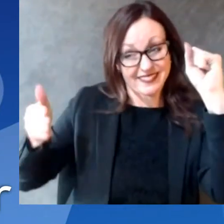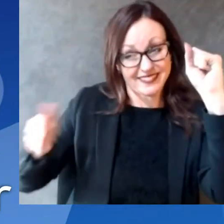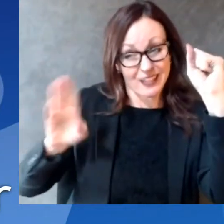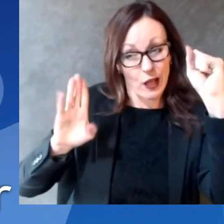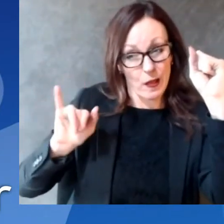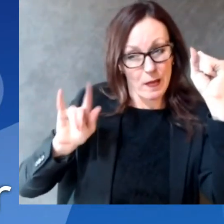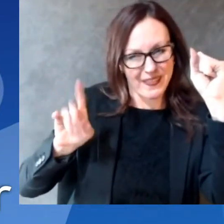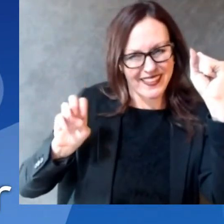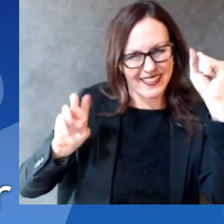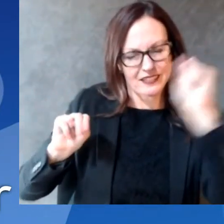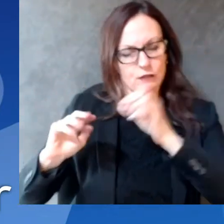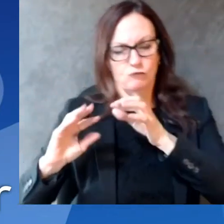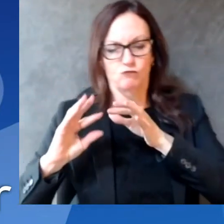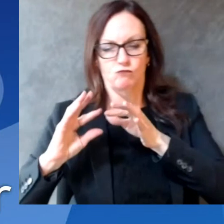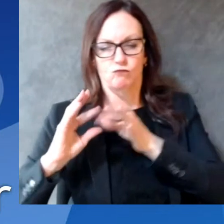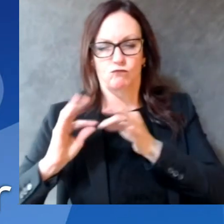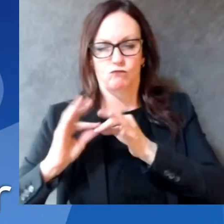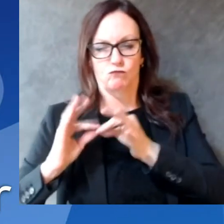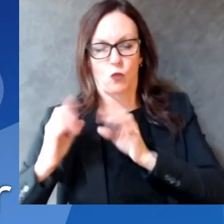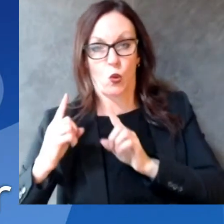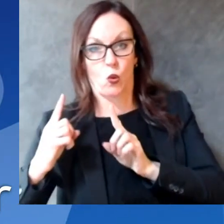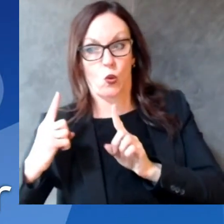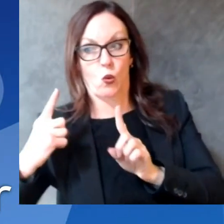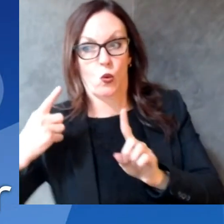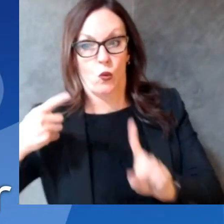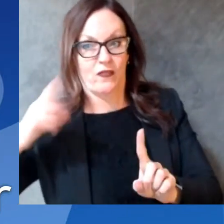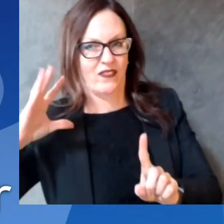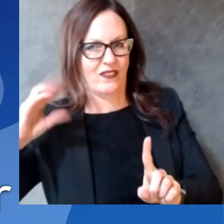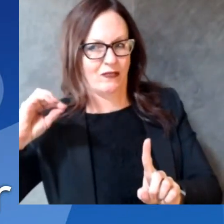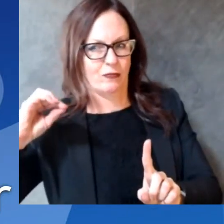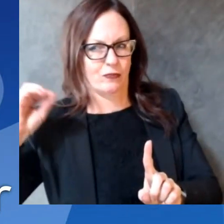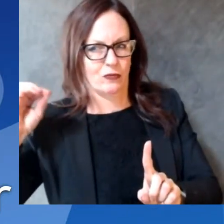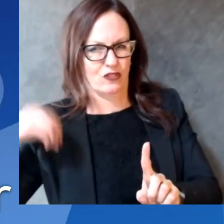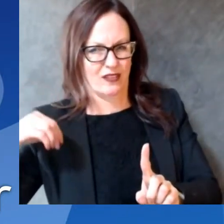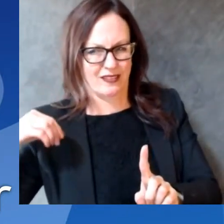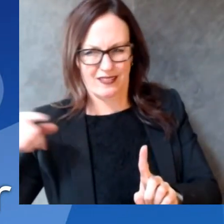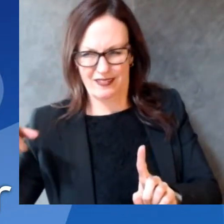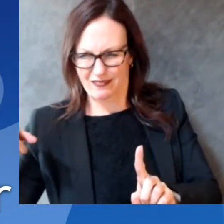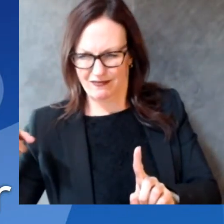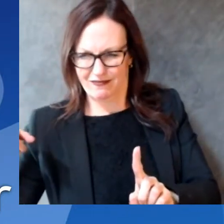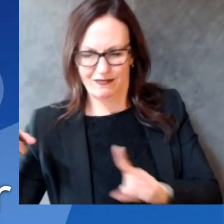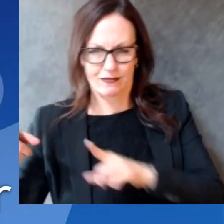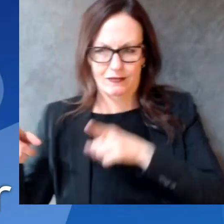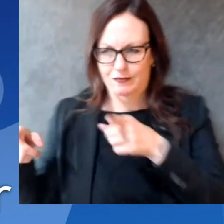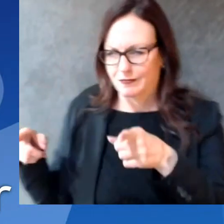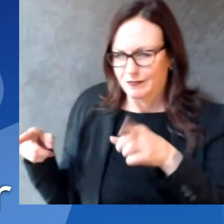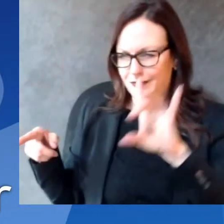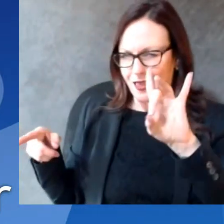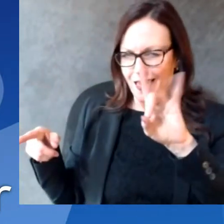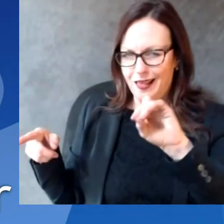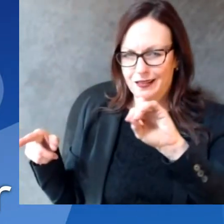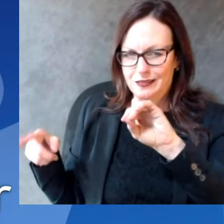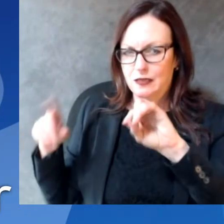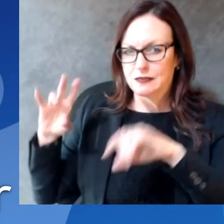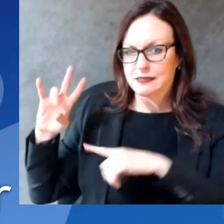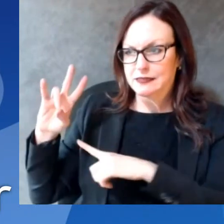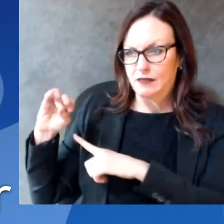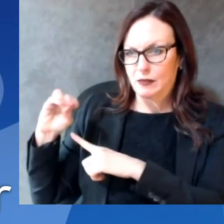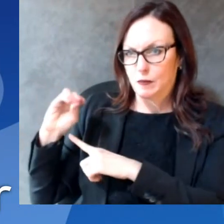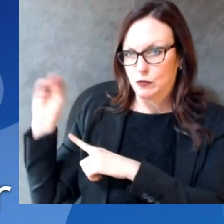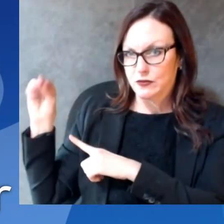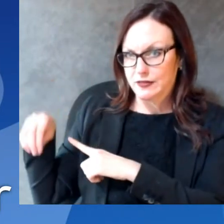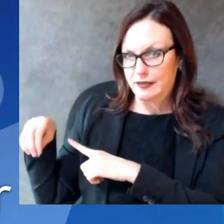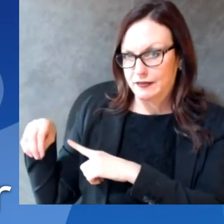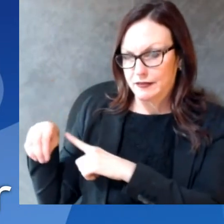lot of chatter about that recently and whether we're going to reach that point. Yeah. Great